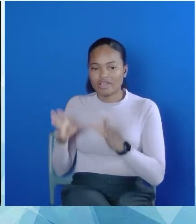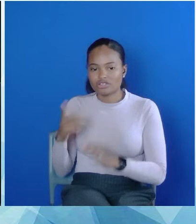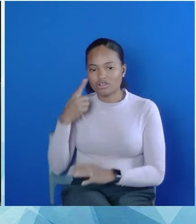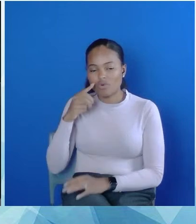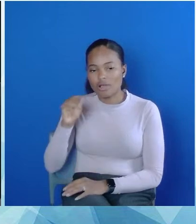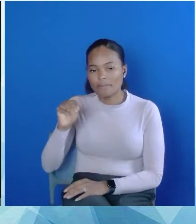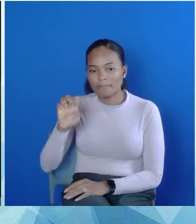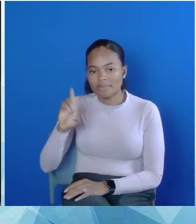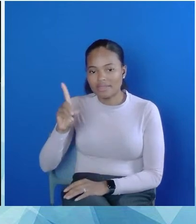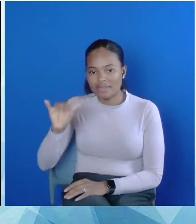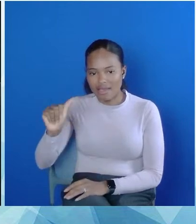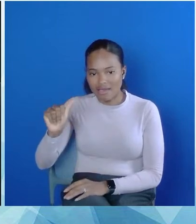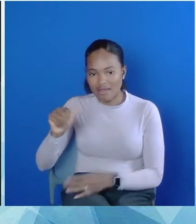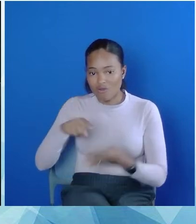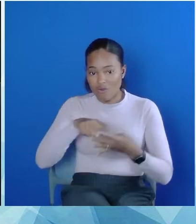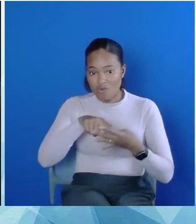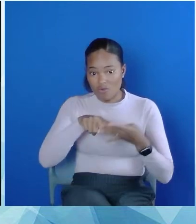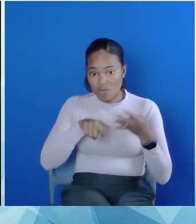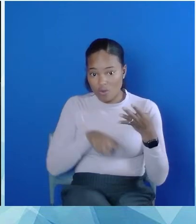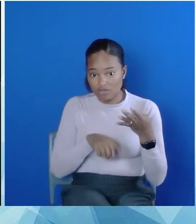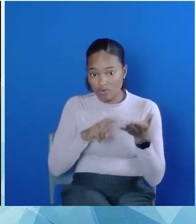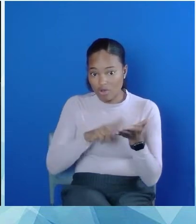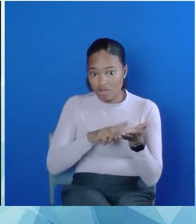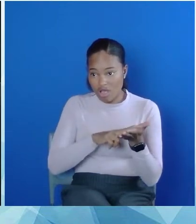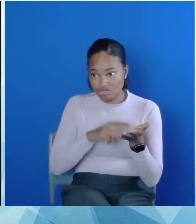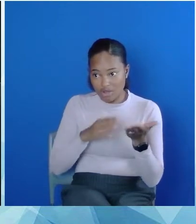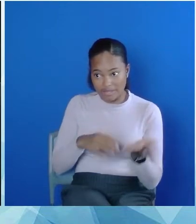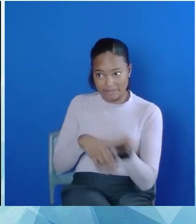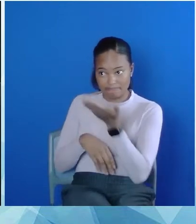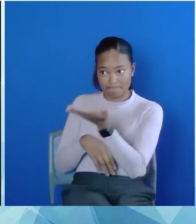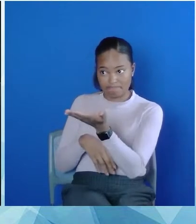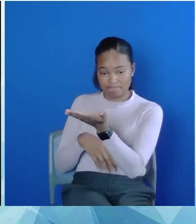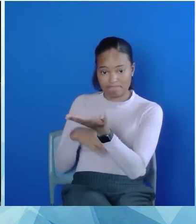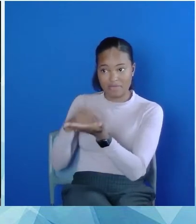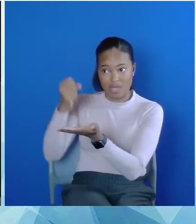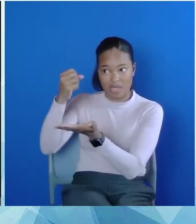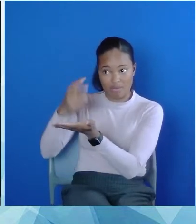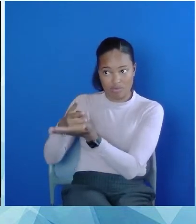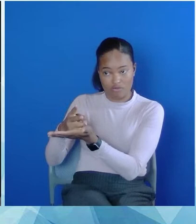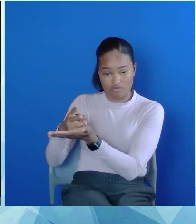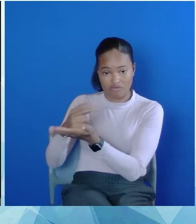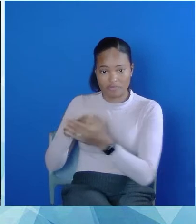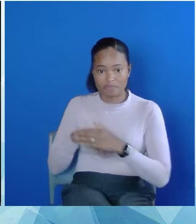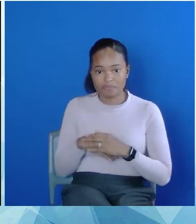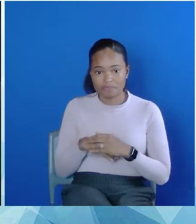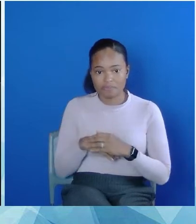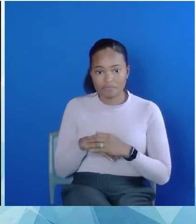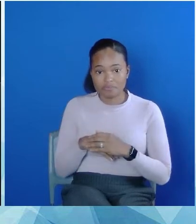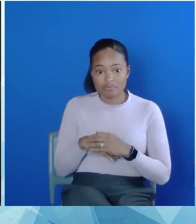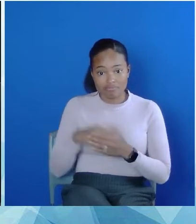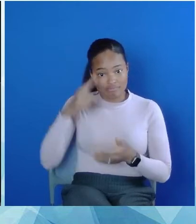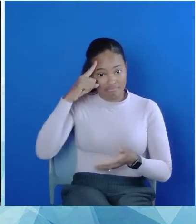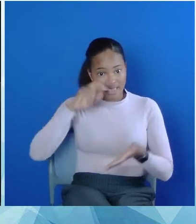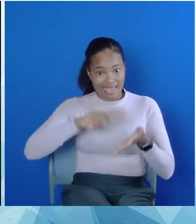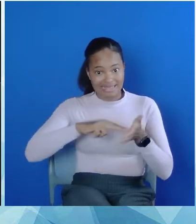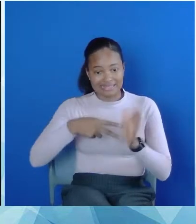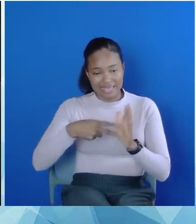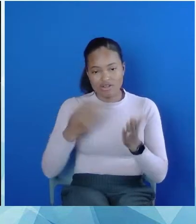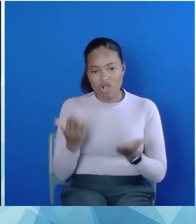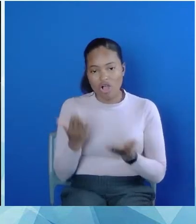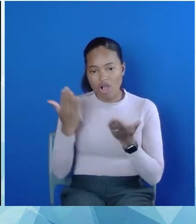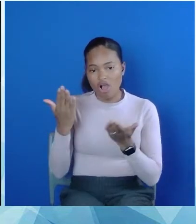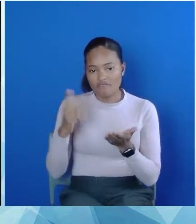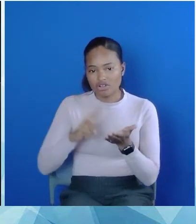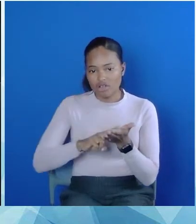4 contracts will be brought to you for approval. And the intent is to offer contracts to all 4 of